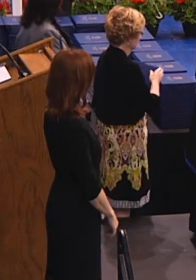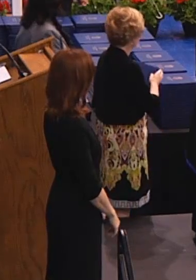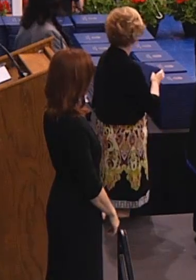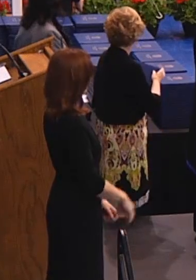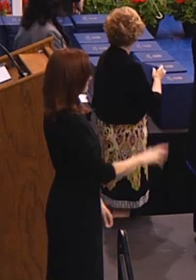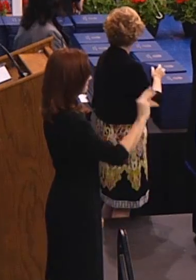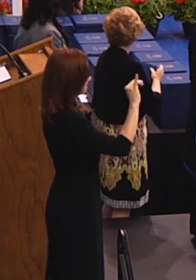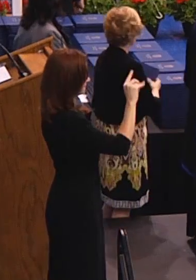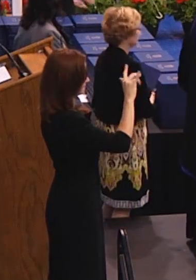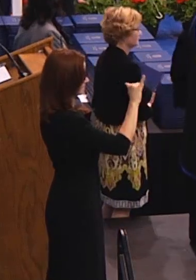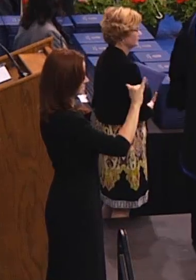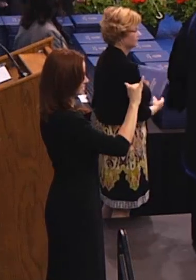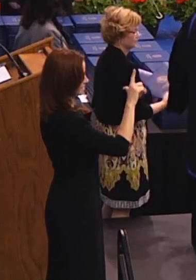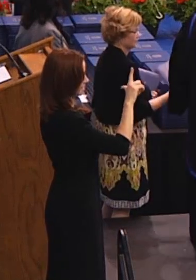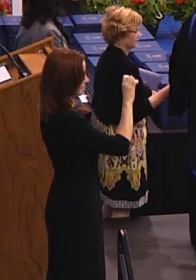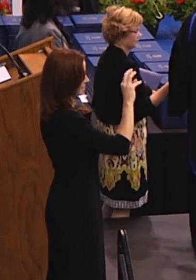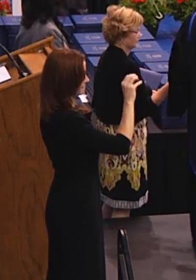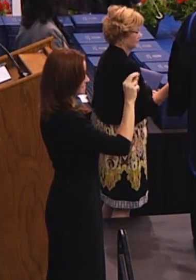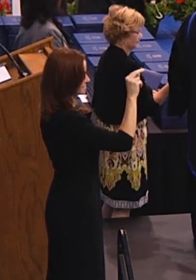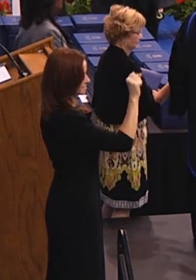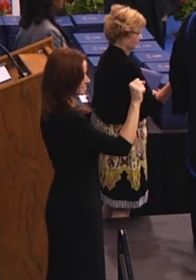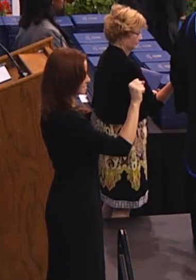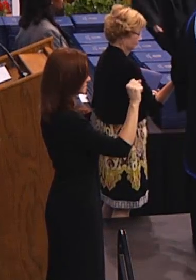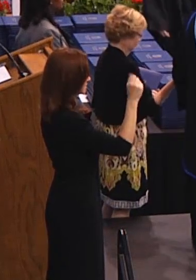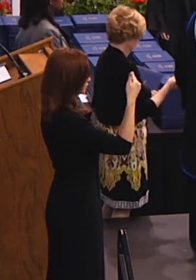Misty Brooke Lemon, General Studies.